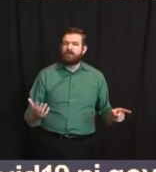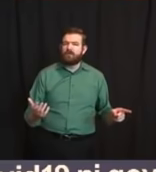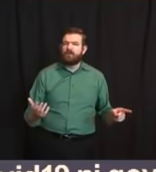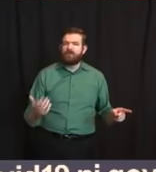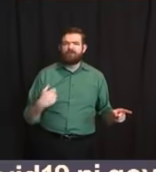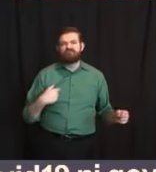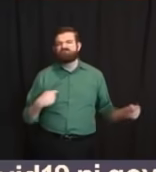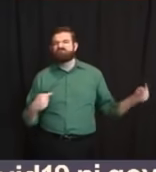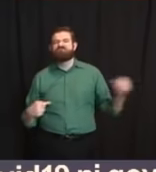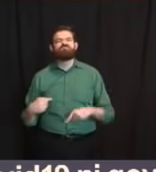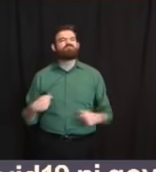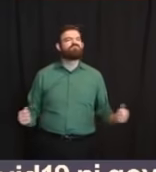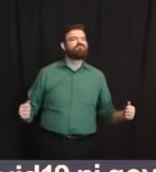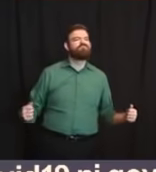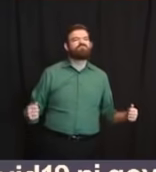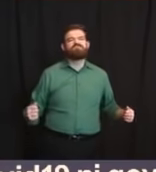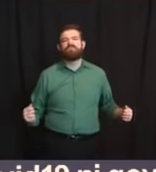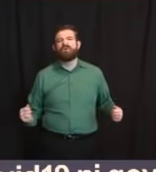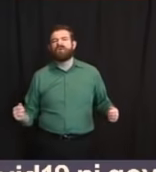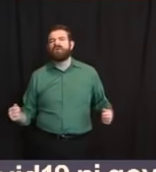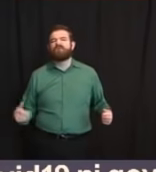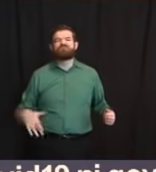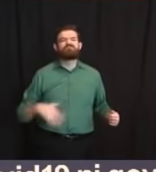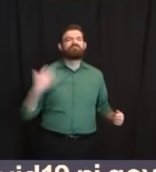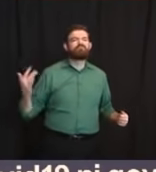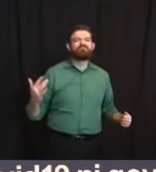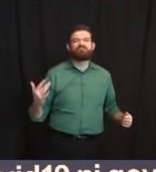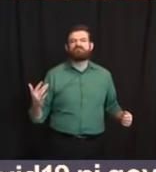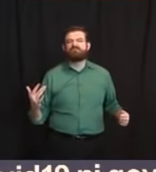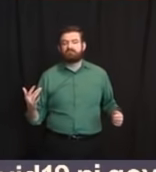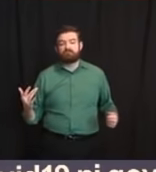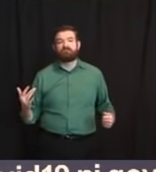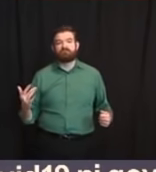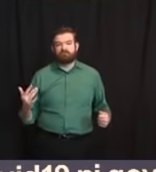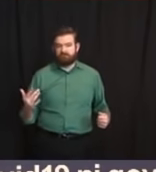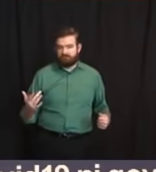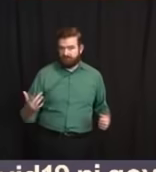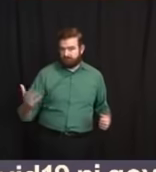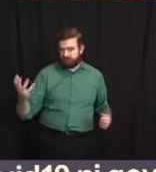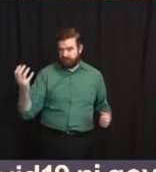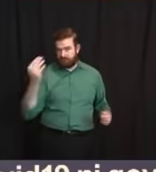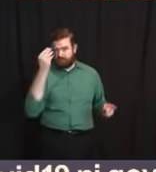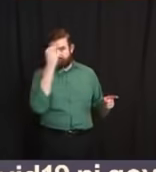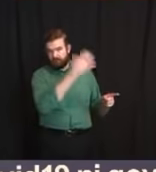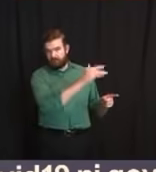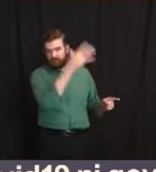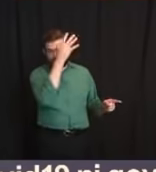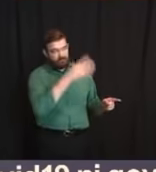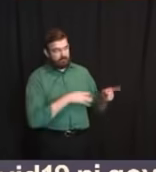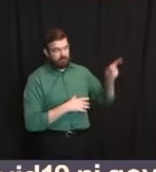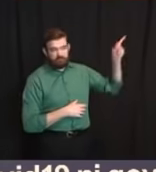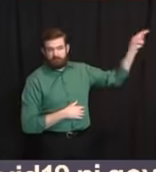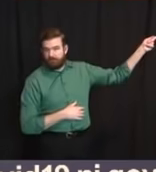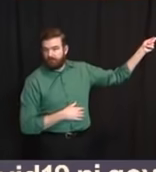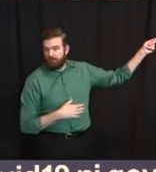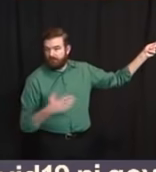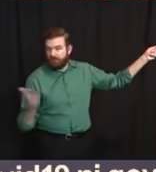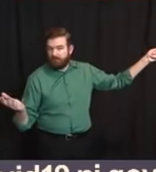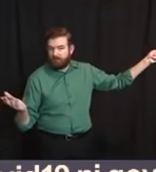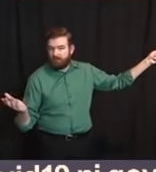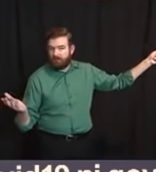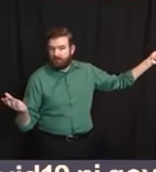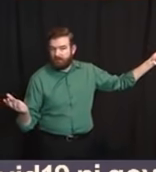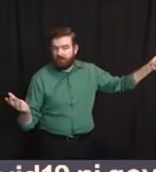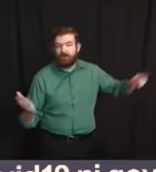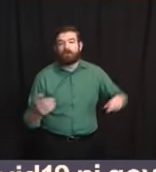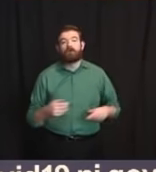resort. Anything you can say to that gentleman outside? One thing I'll say to him is if he's still here, I'm going to ask one of our teammates to